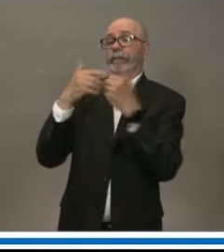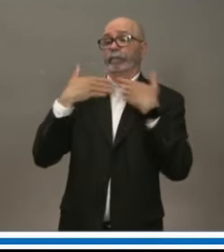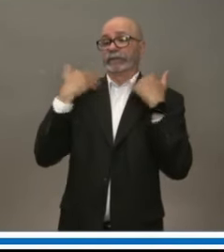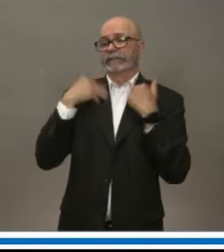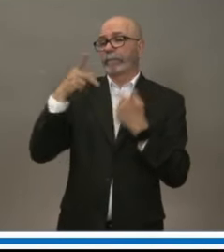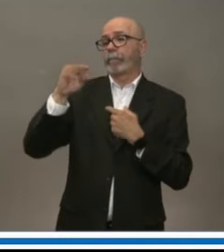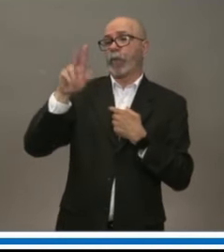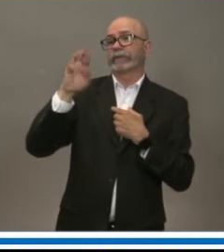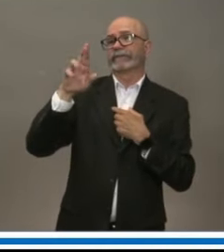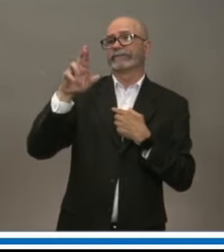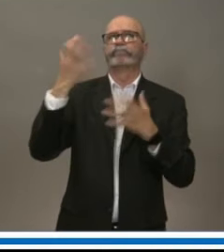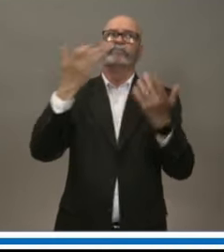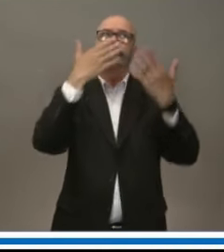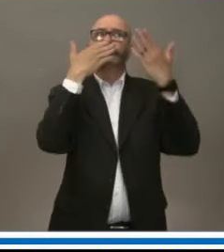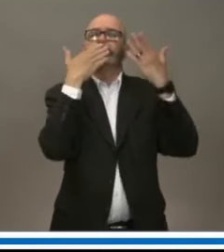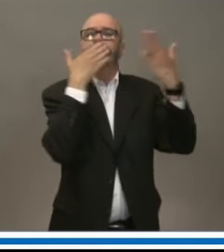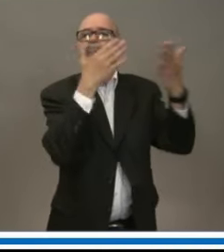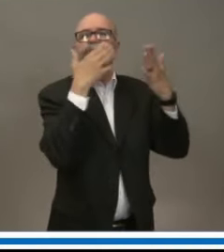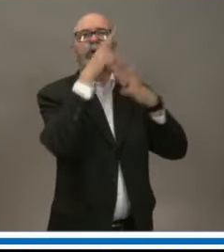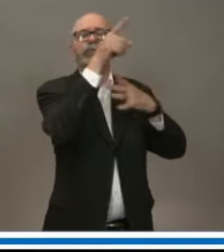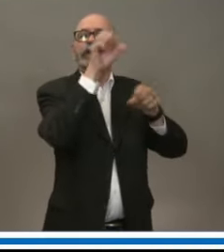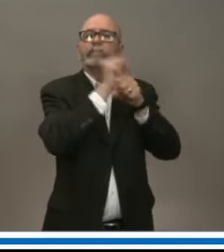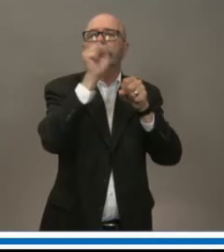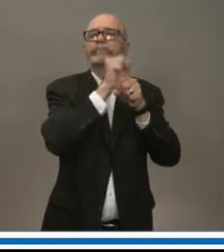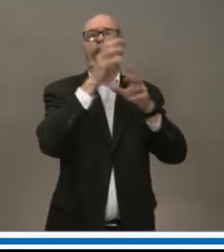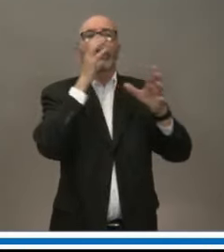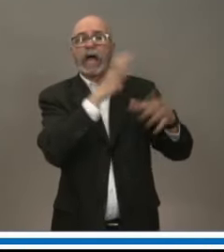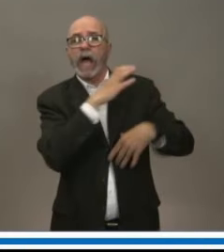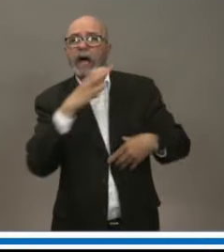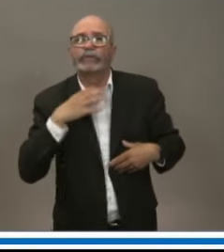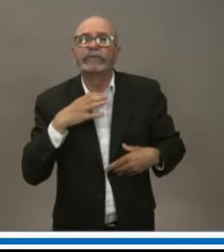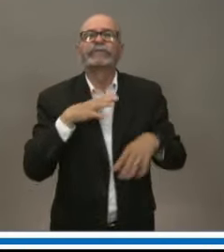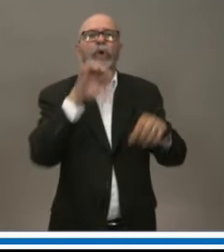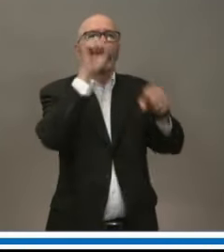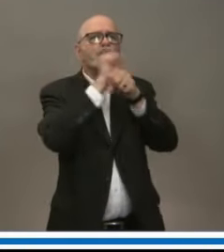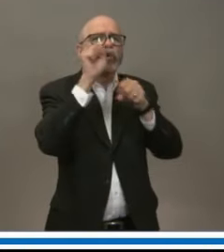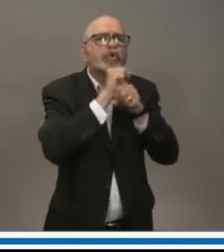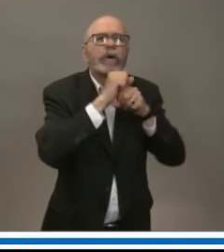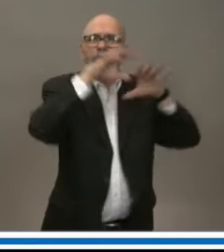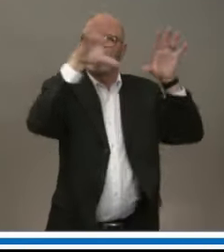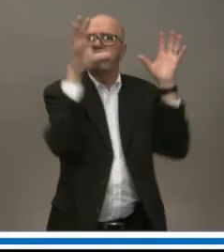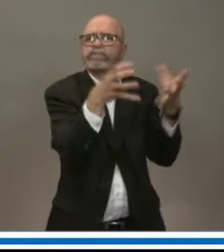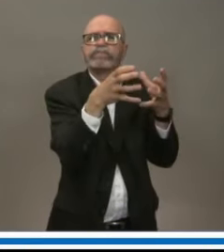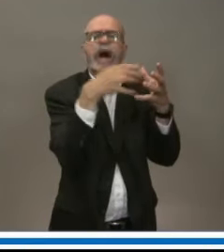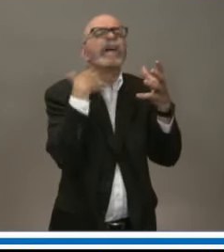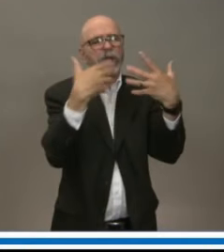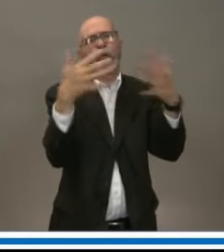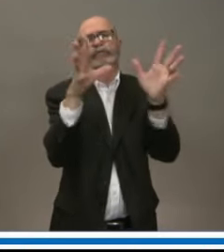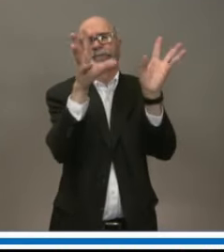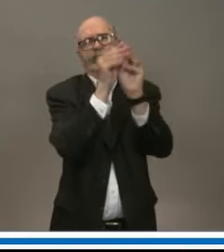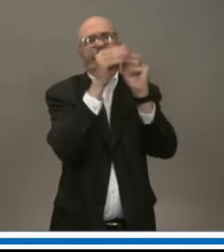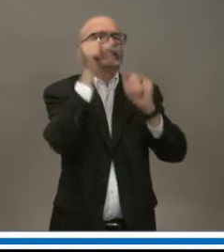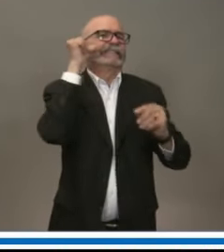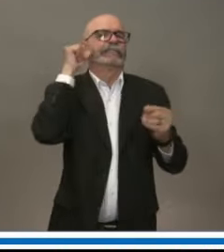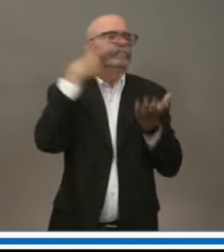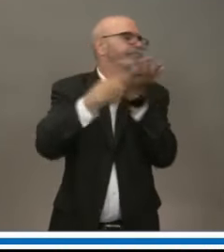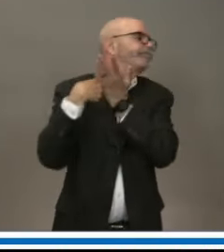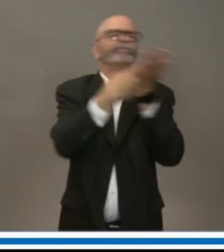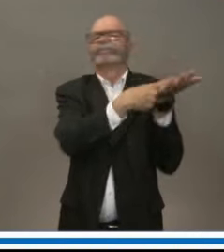and representing their communities. They had a meeting yesterday, laid out their issues. They provided